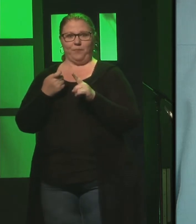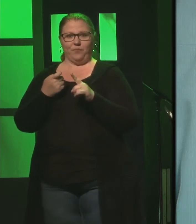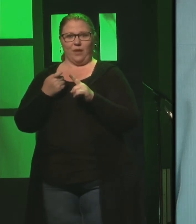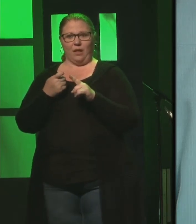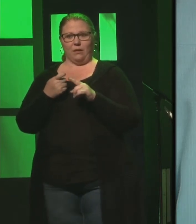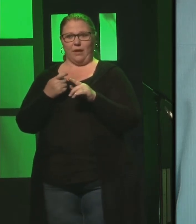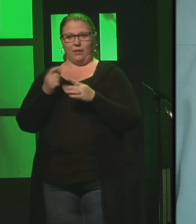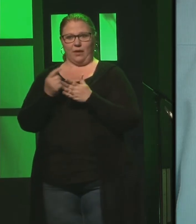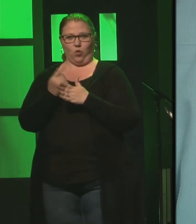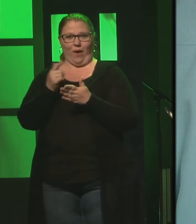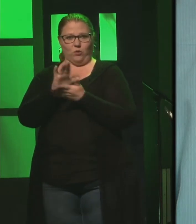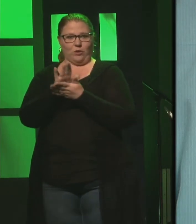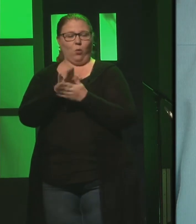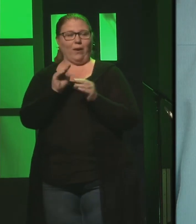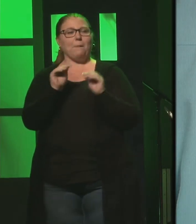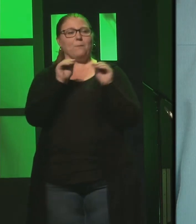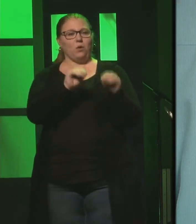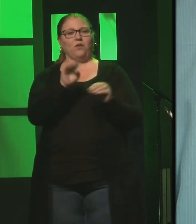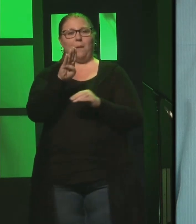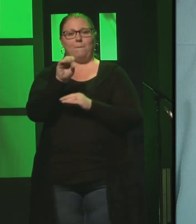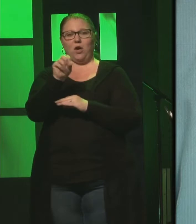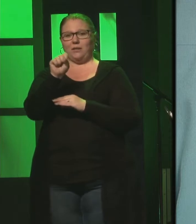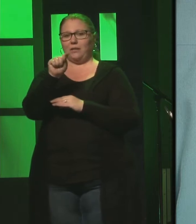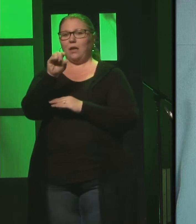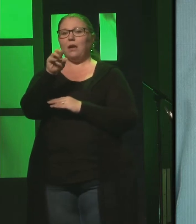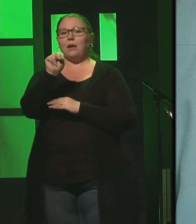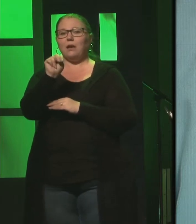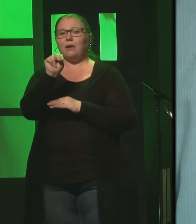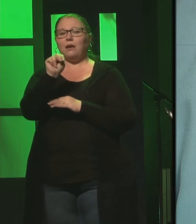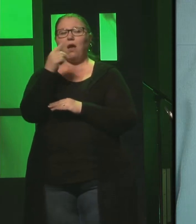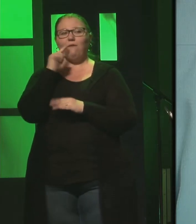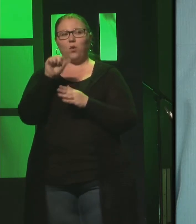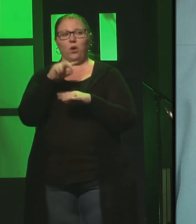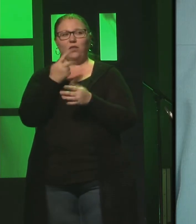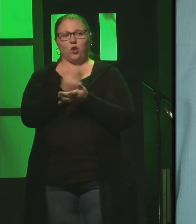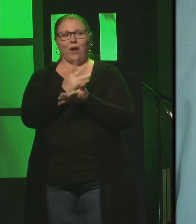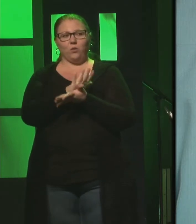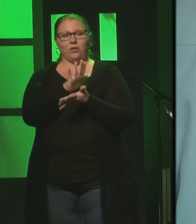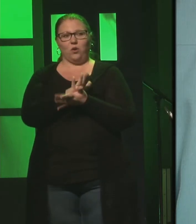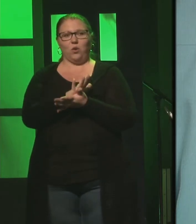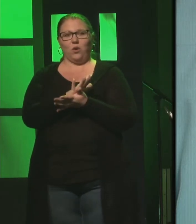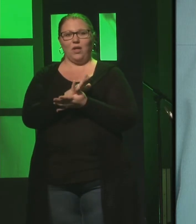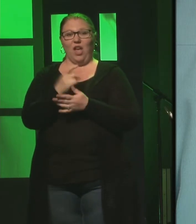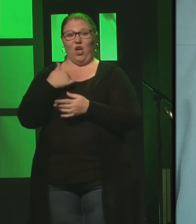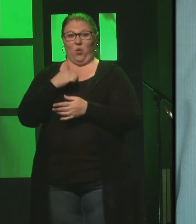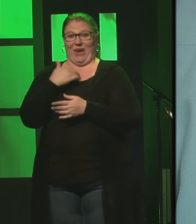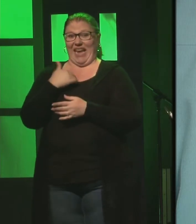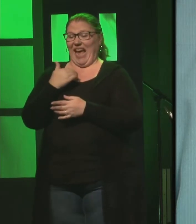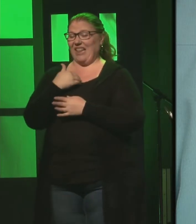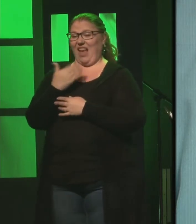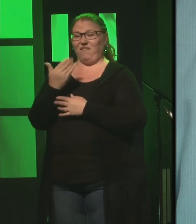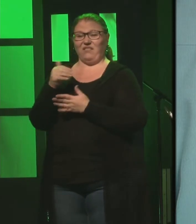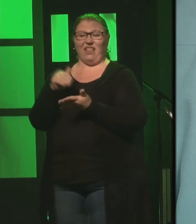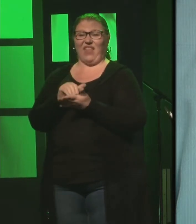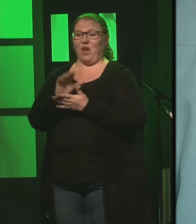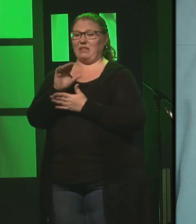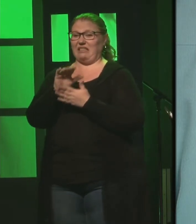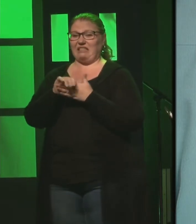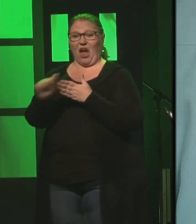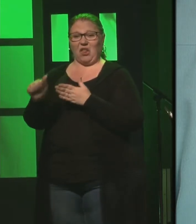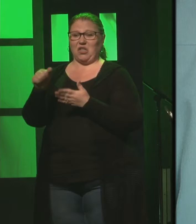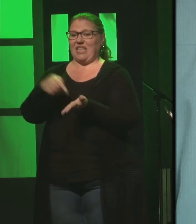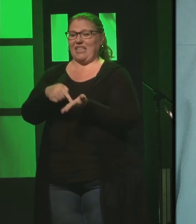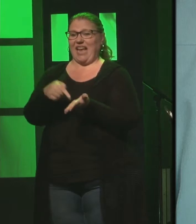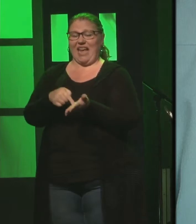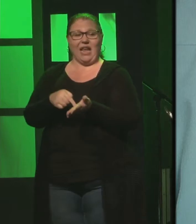the Boston area for graduate school, and overnight, we had about $15,000 in debt, like zero. We had zero debt.